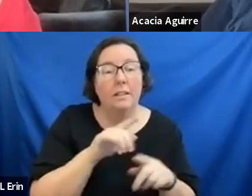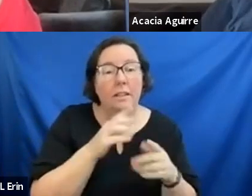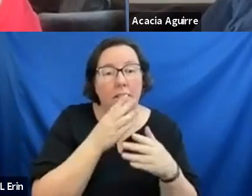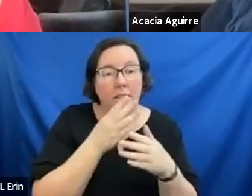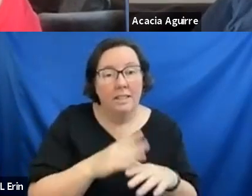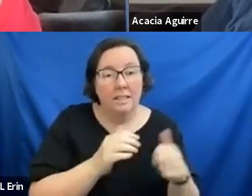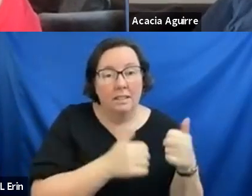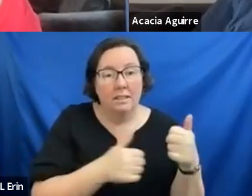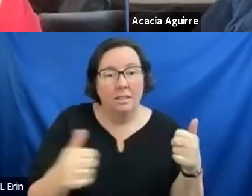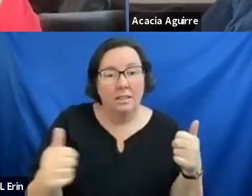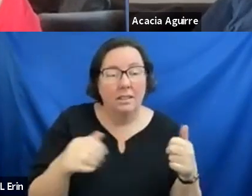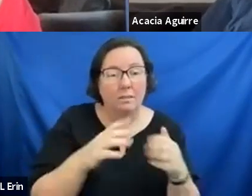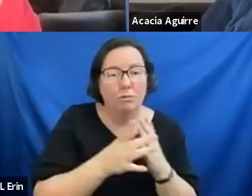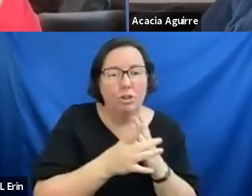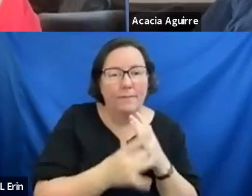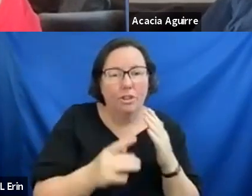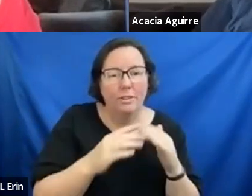disaggregated proficiency rates